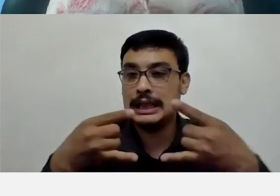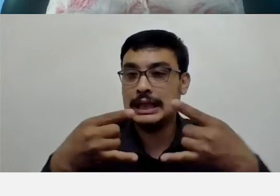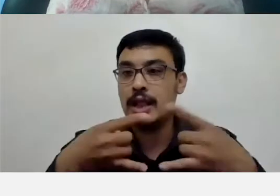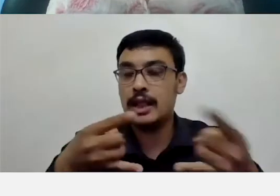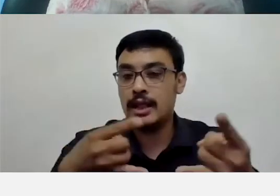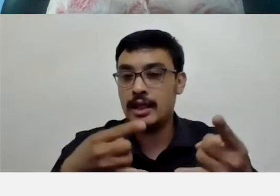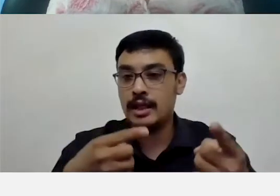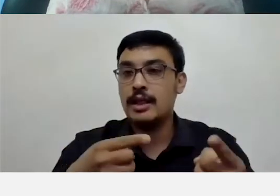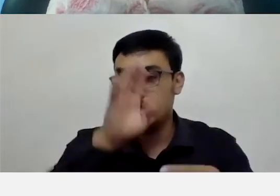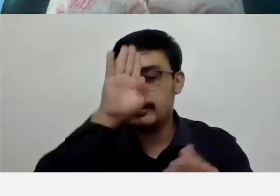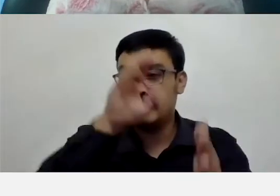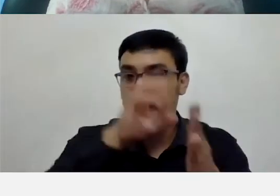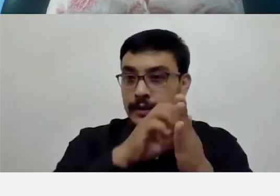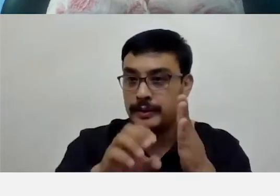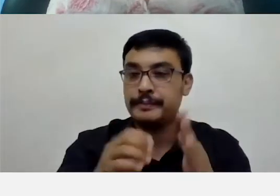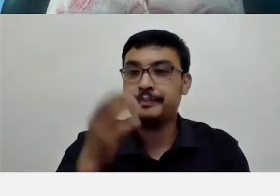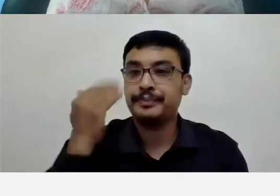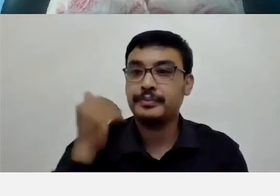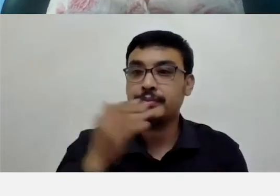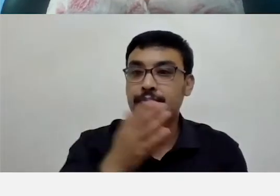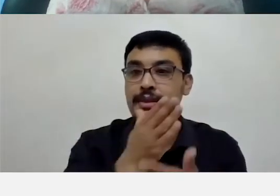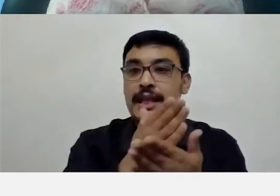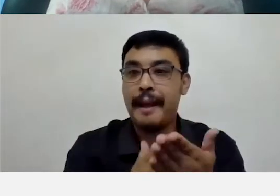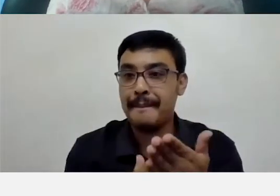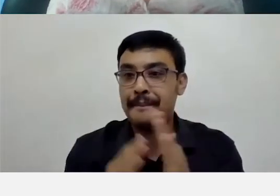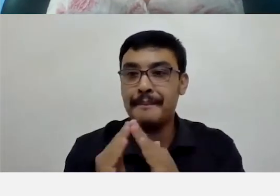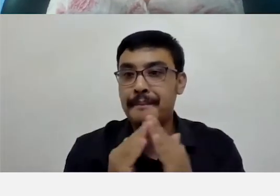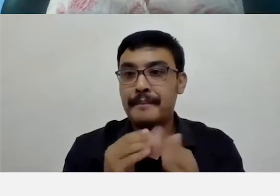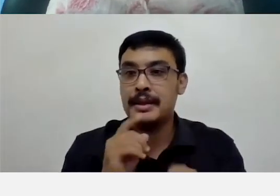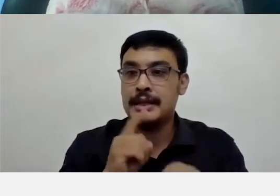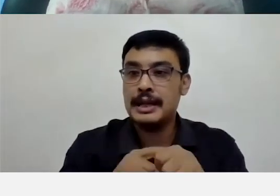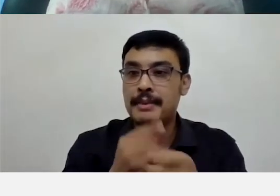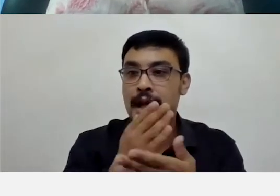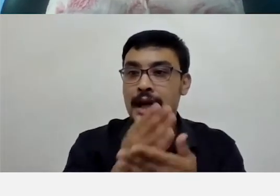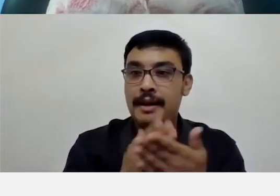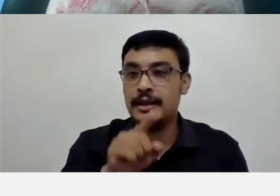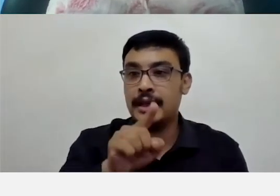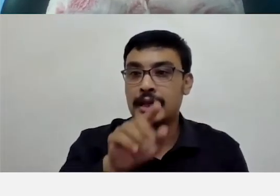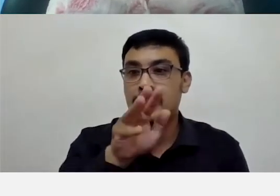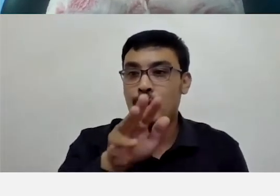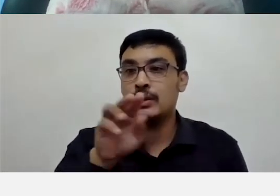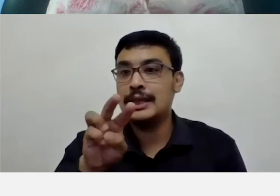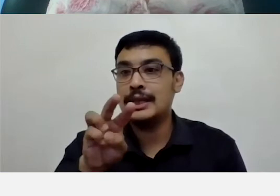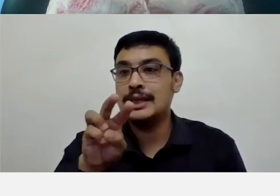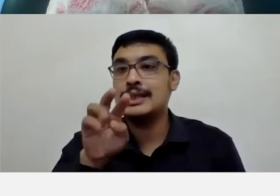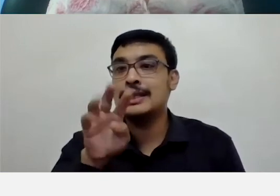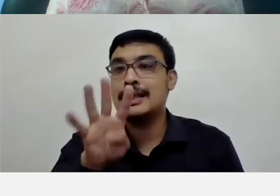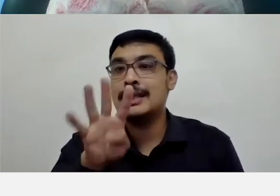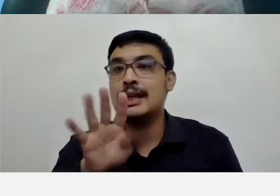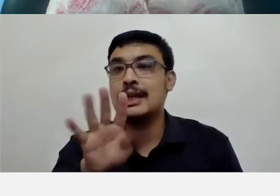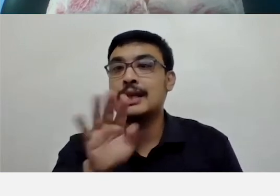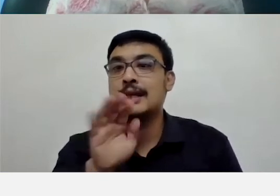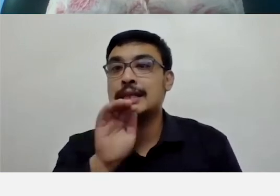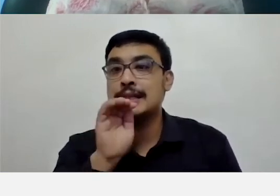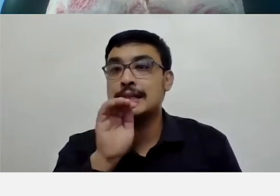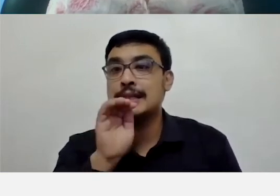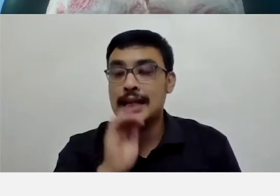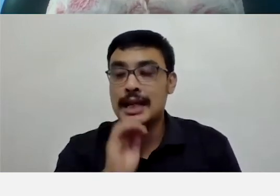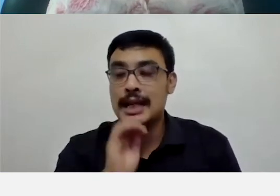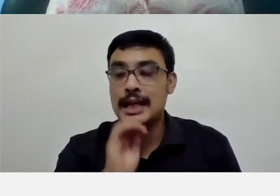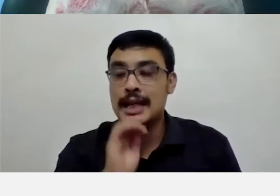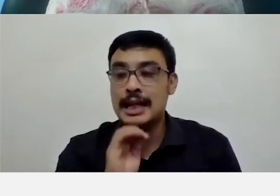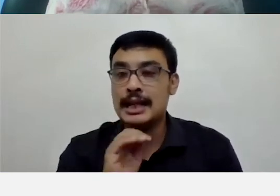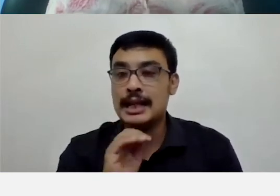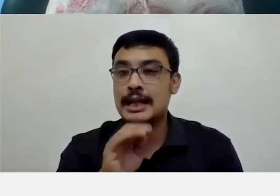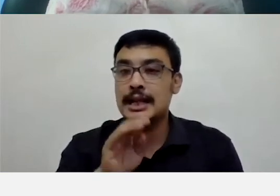destroyed, partially destroyed in an earthquake of 1934. And after it was reconstructed in that